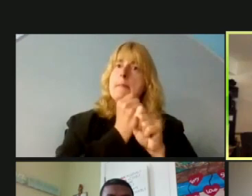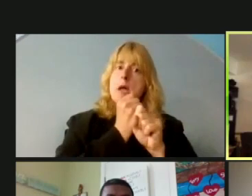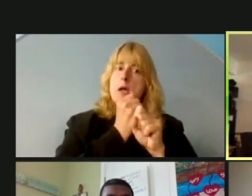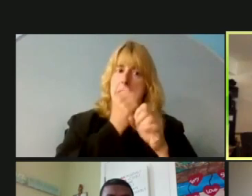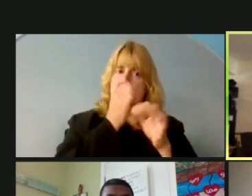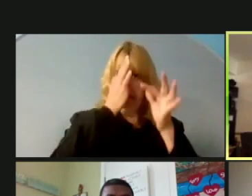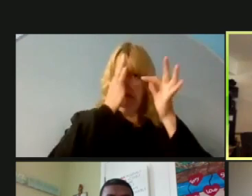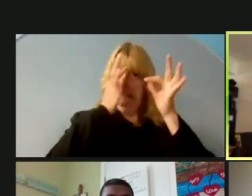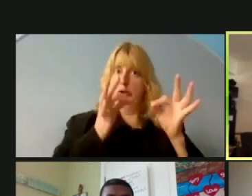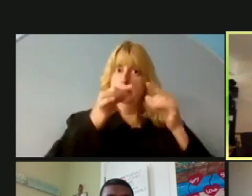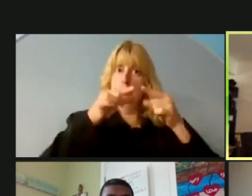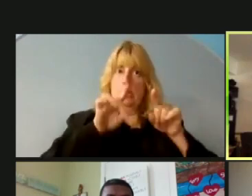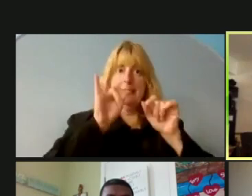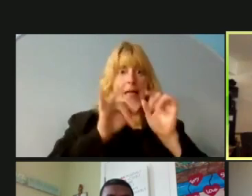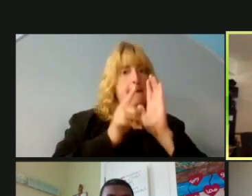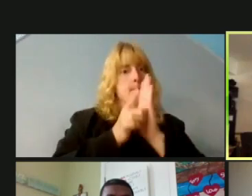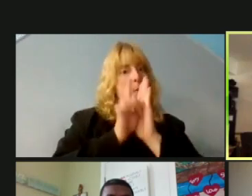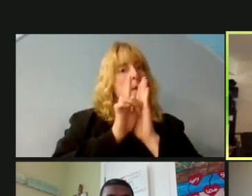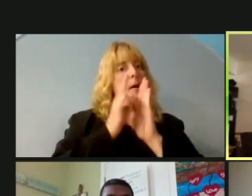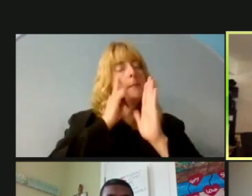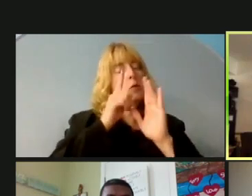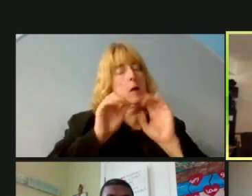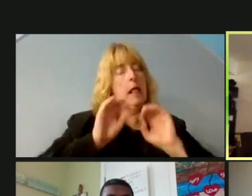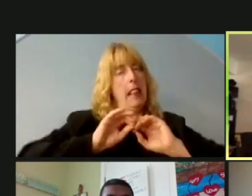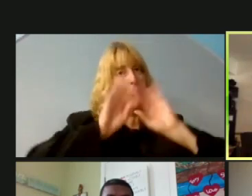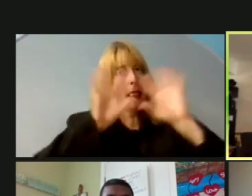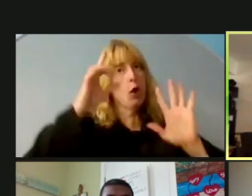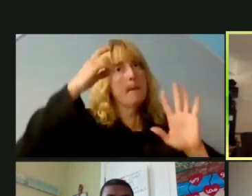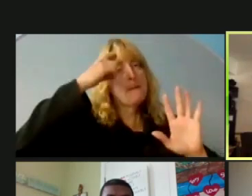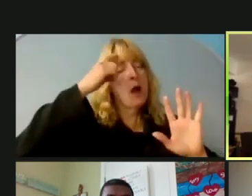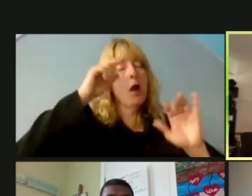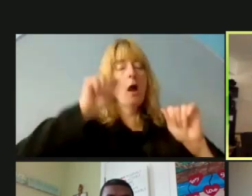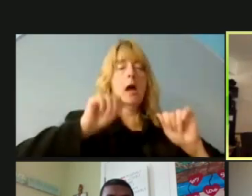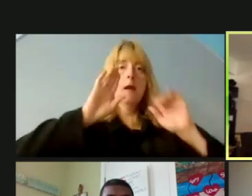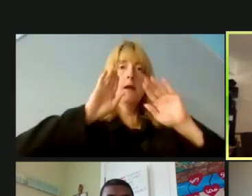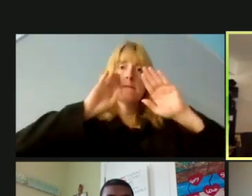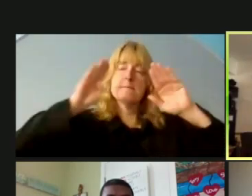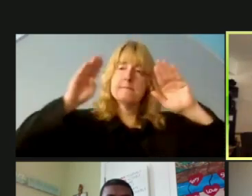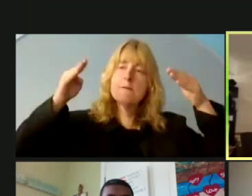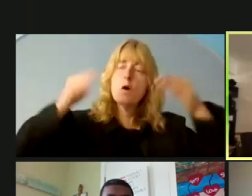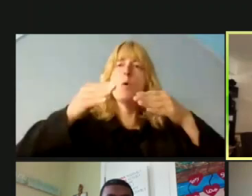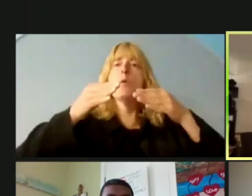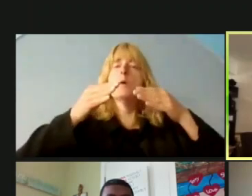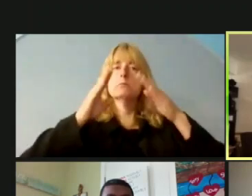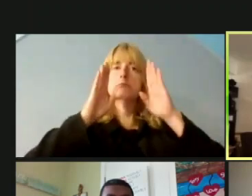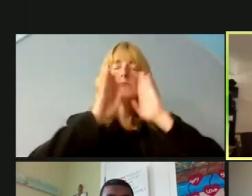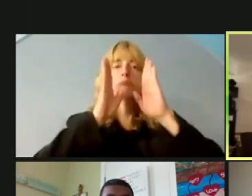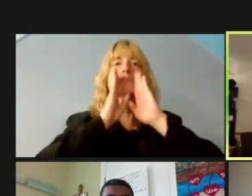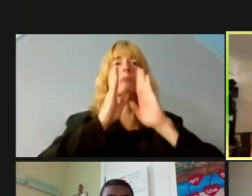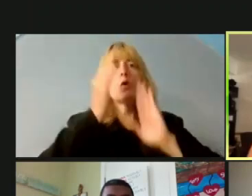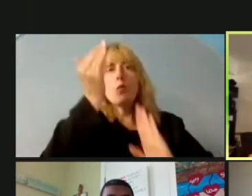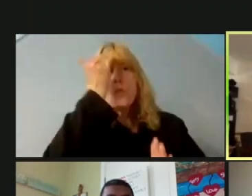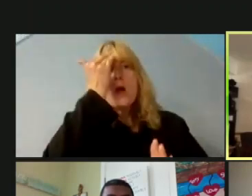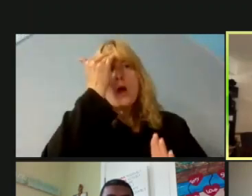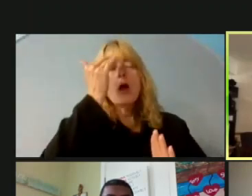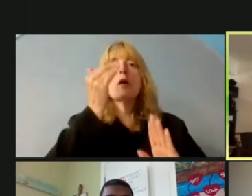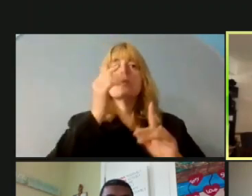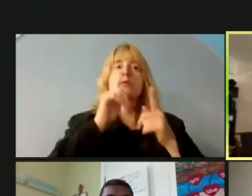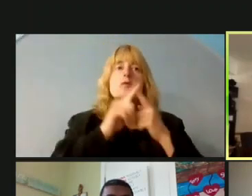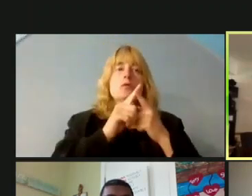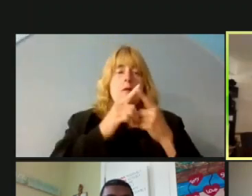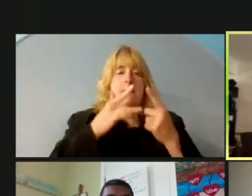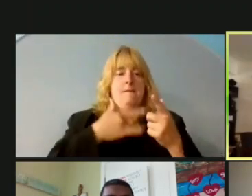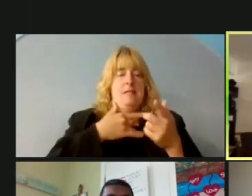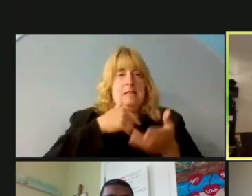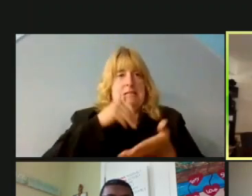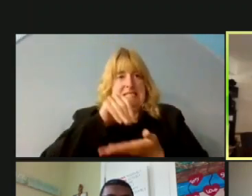in the moment, right? Because you were clear-minded and could focus your attention and awareness to send that energy, that